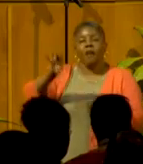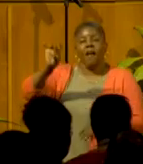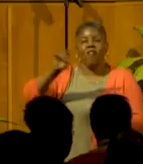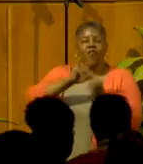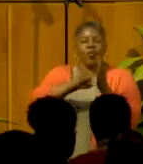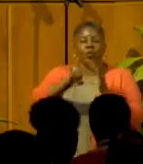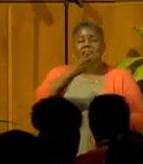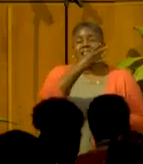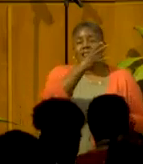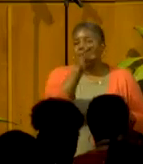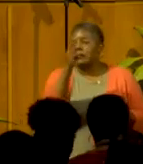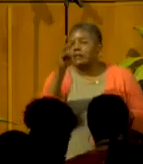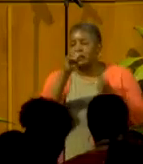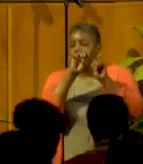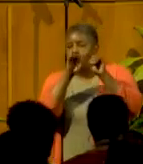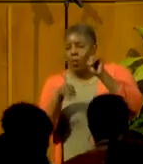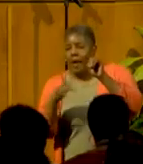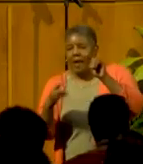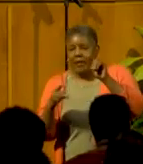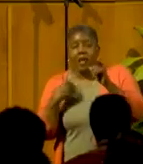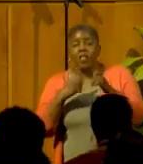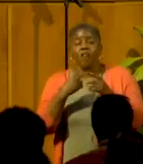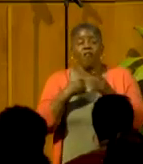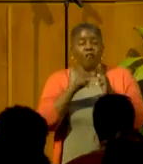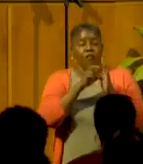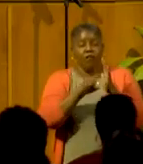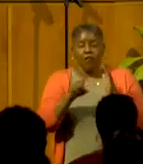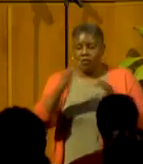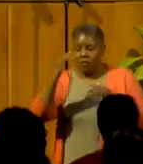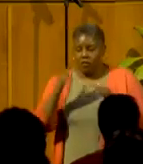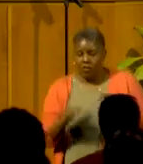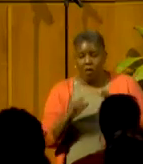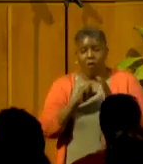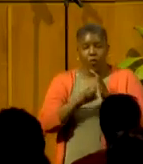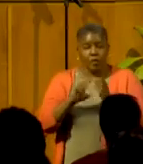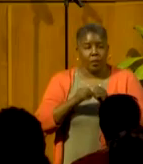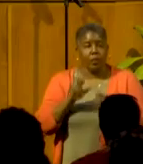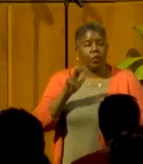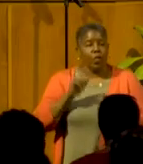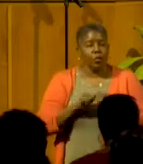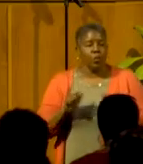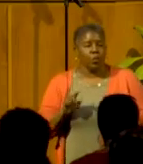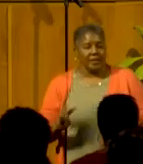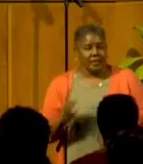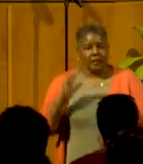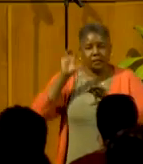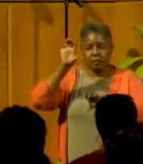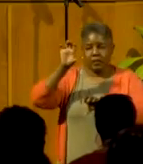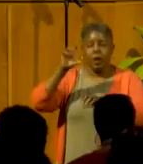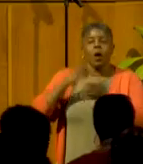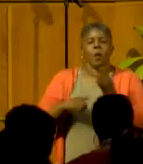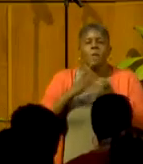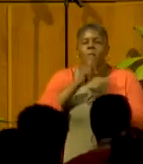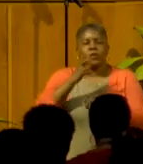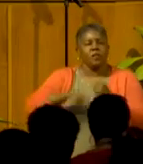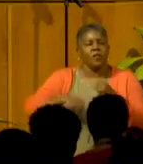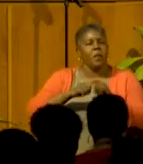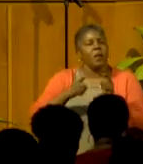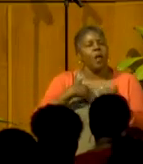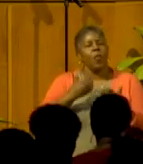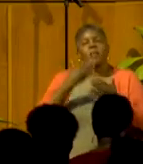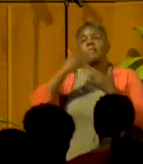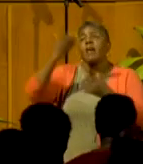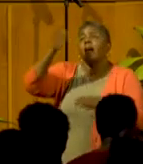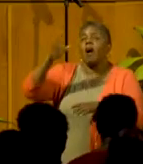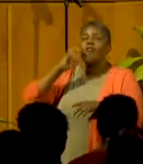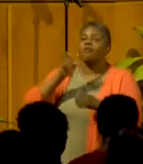verses 16 through 18, and then verses 23 through 26. This was a hard assignment, but we thank God